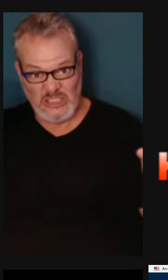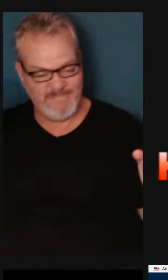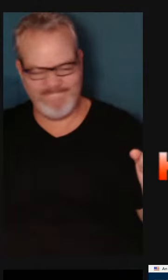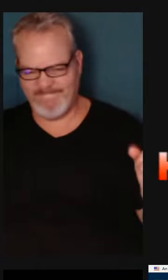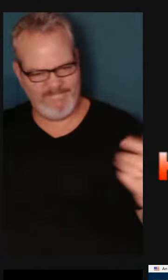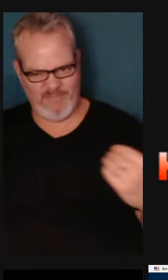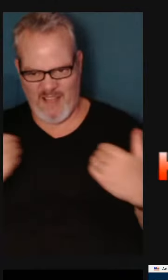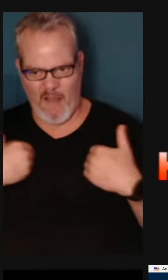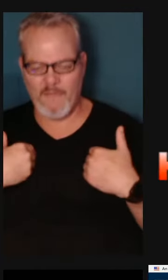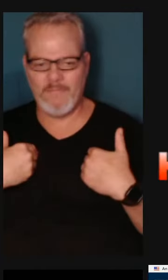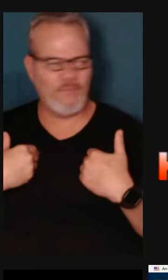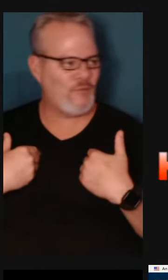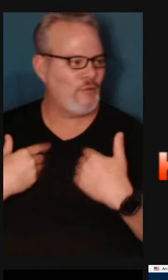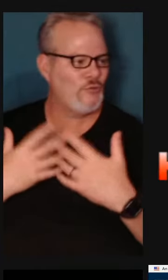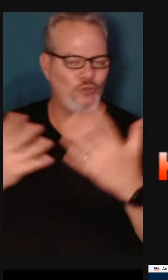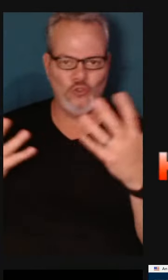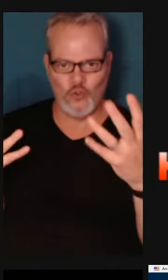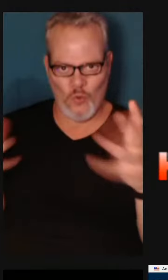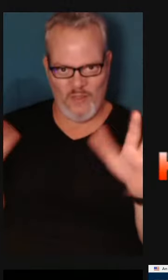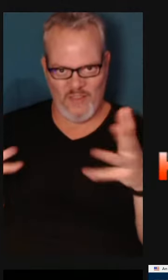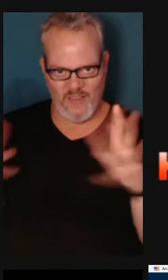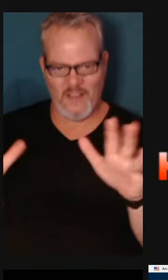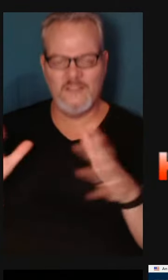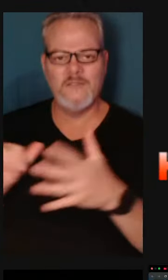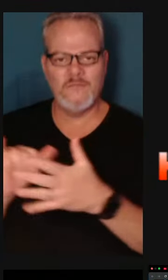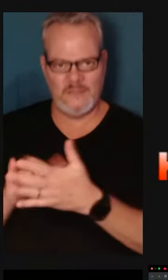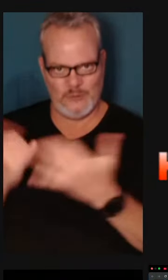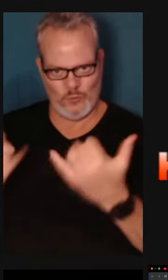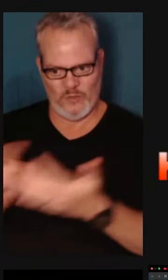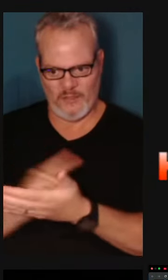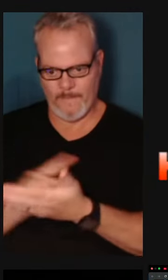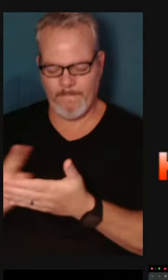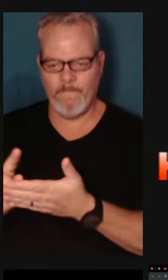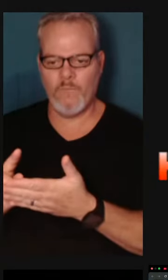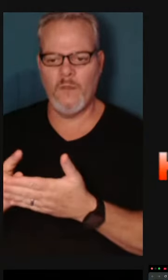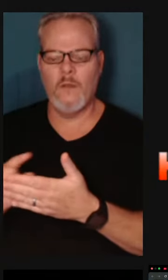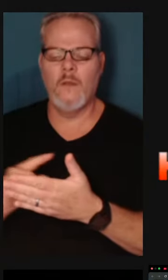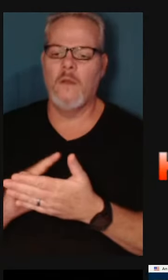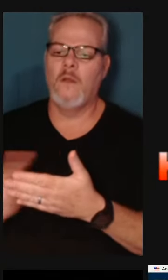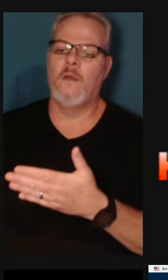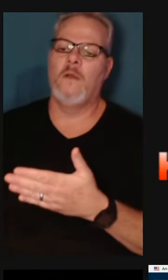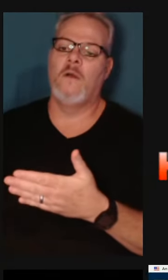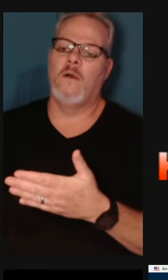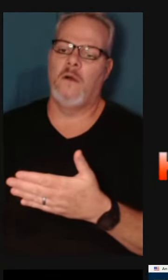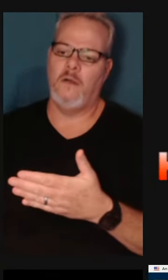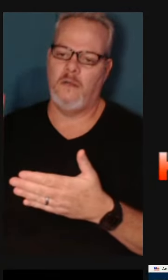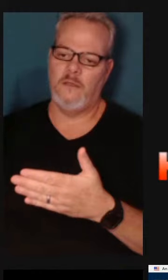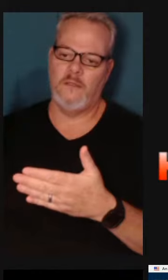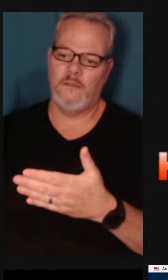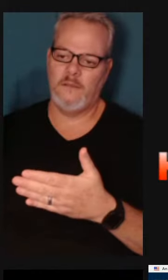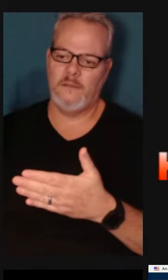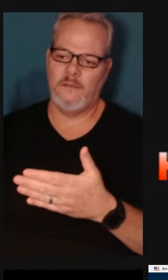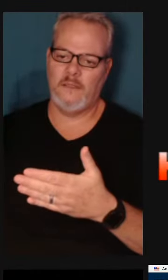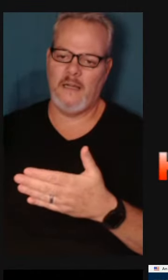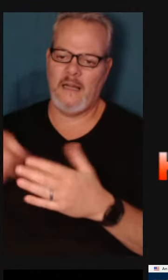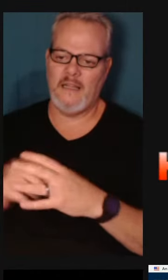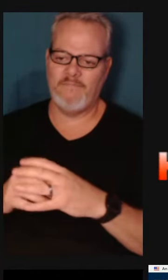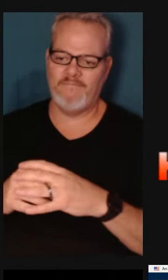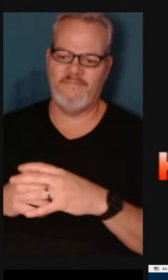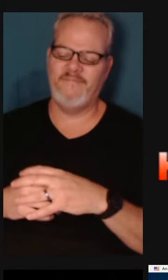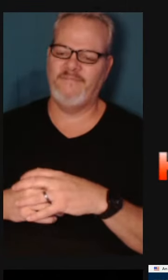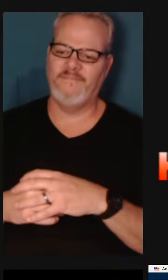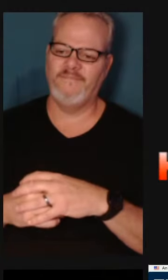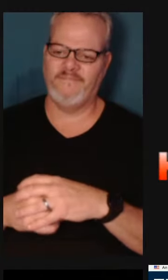So that's Volcano Watch this week. Let's go back to the one last week, which was released on Friday after Thanksgiving. We did our update just